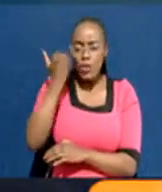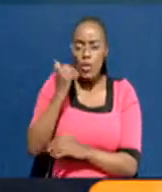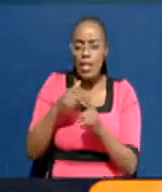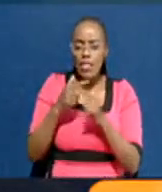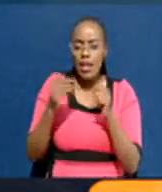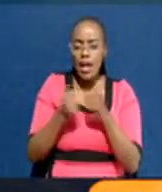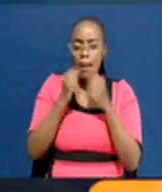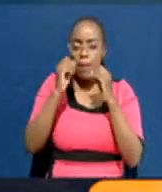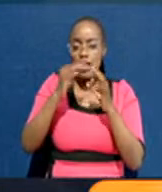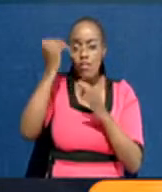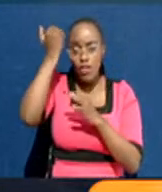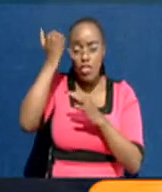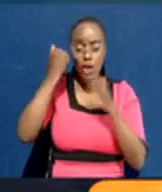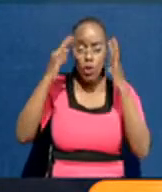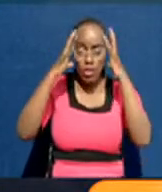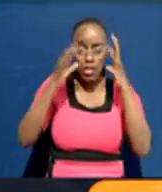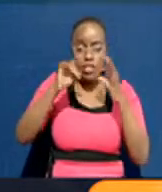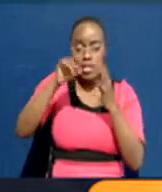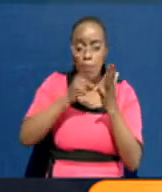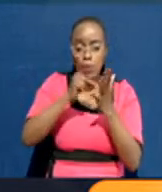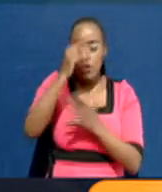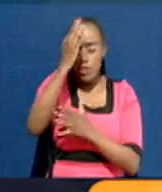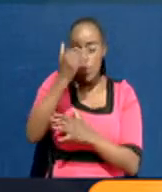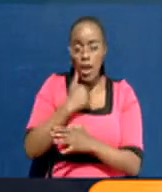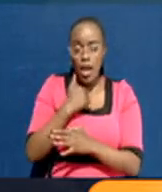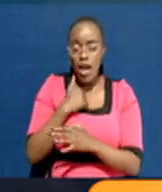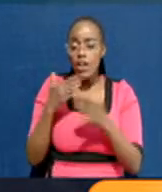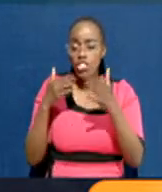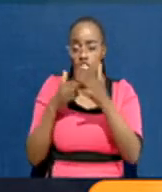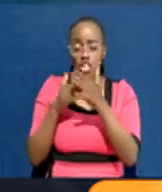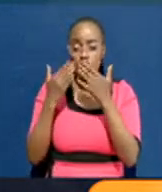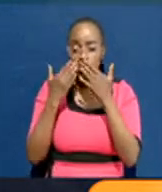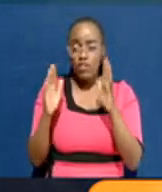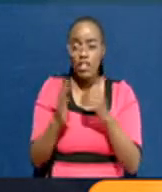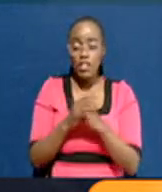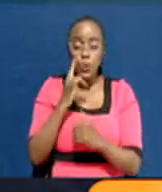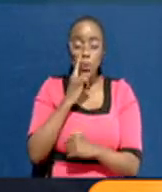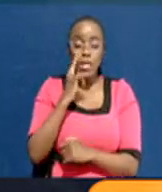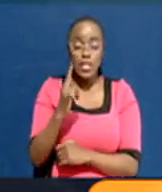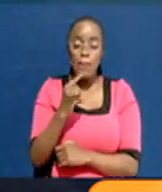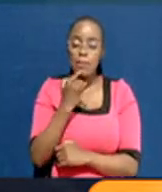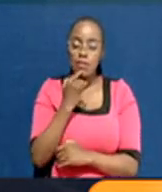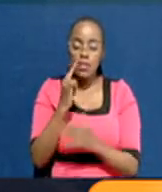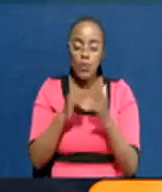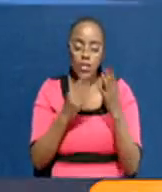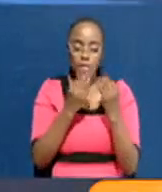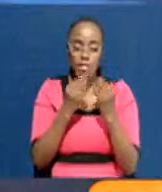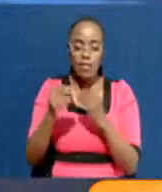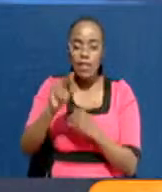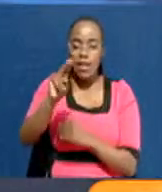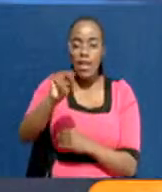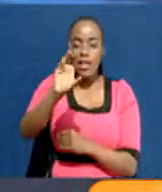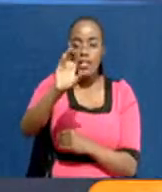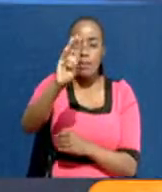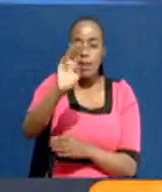if the court decides that you should be? Because now there's an injunction. Look, what I'll say is that